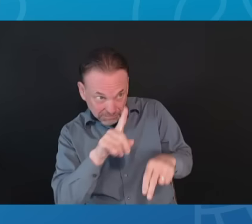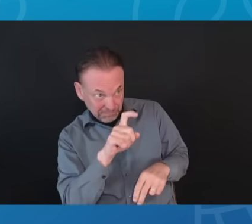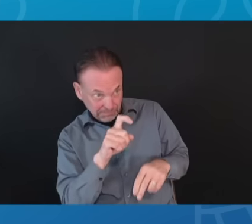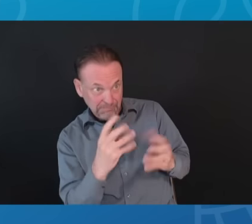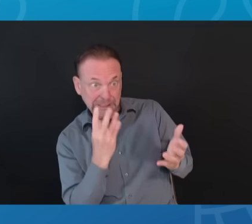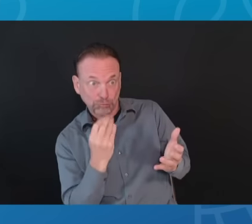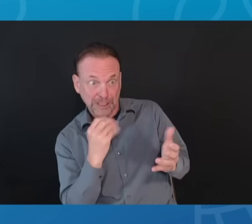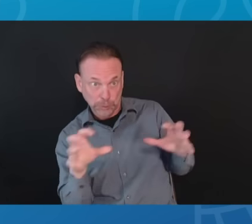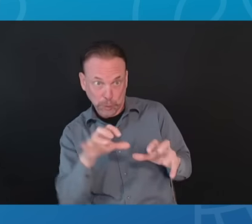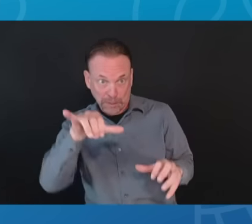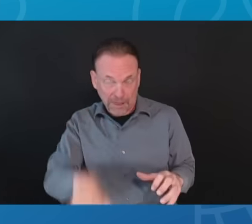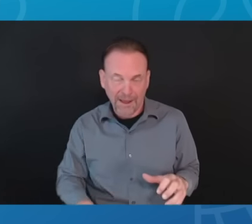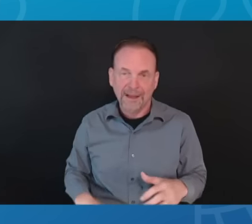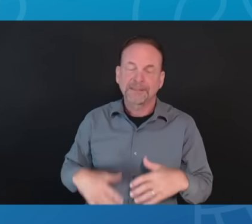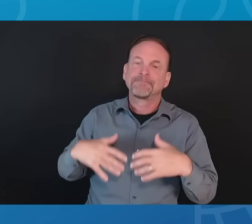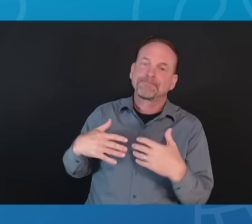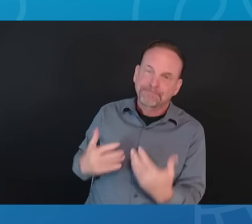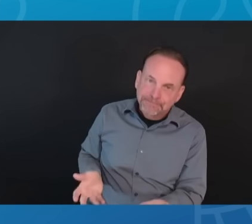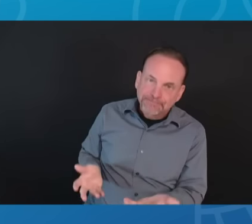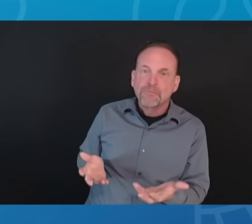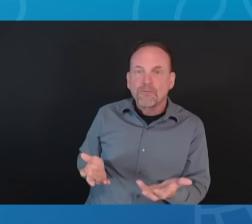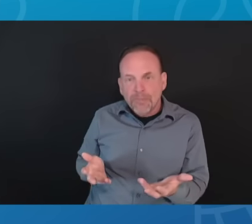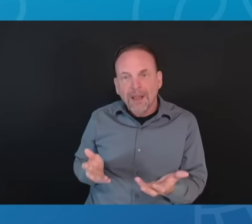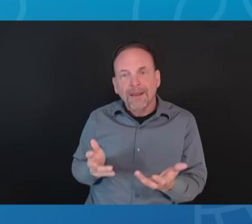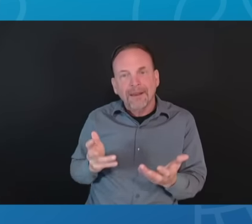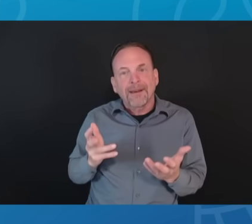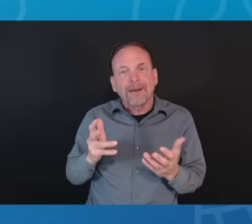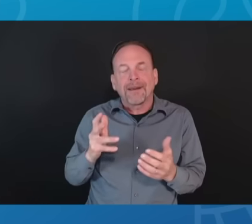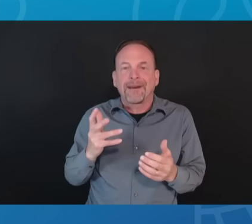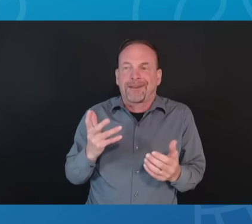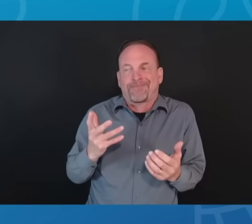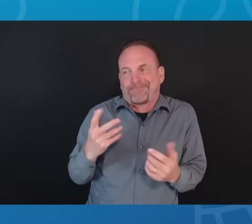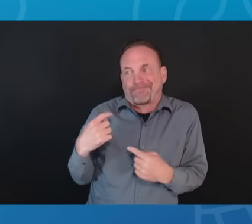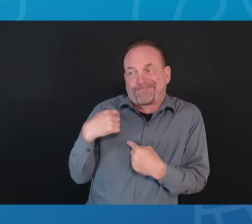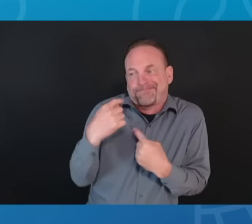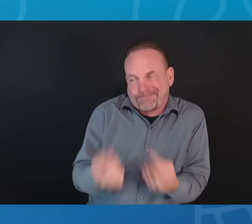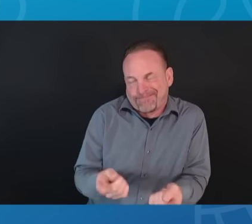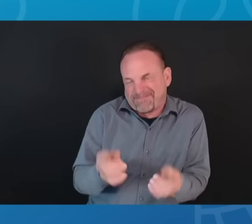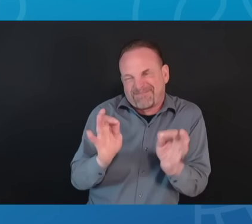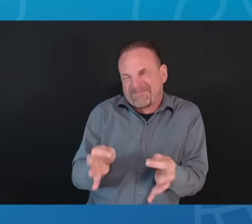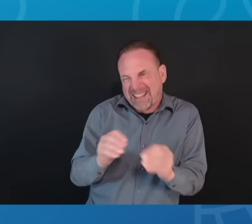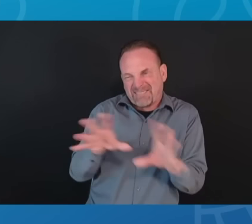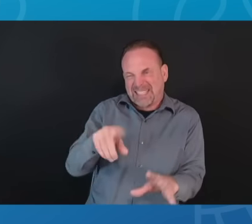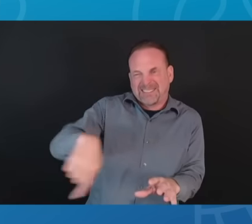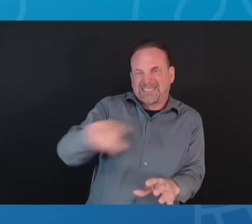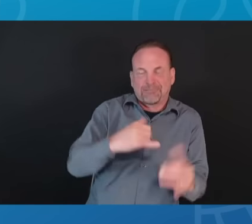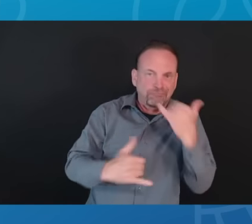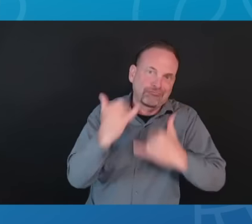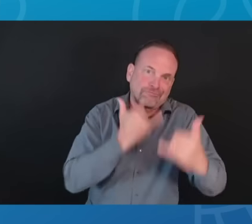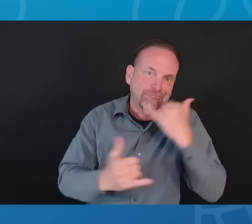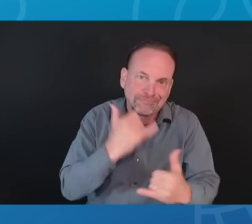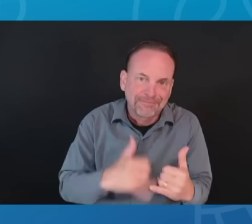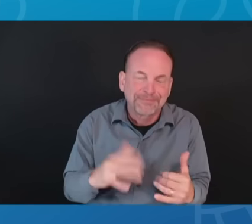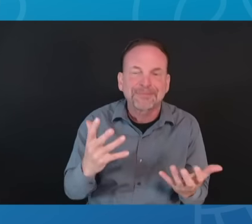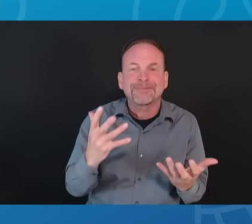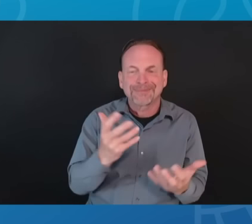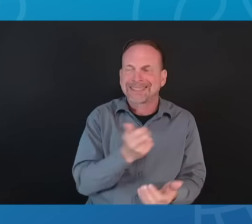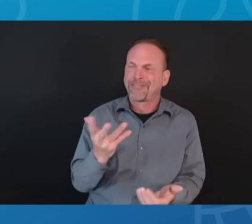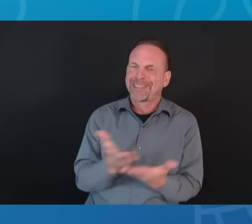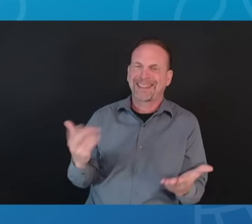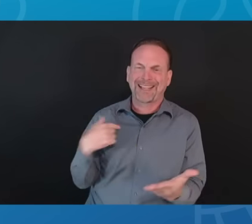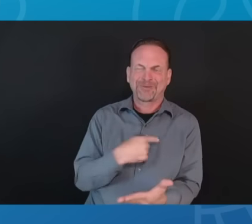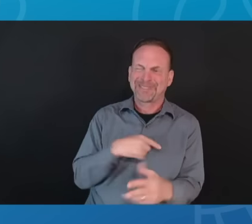made a number of mistakes along the way. There are a number of things that we think that they could have done differently and that they should have done differently. And we've offered advice